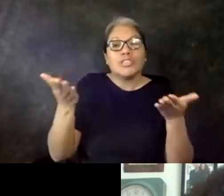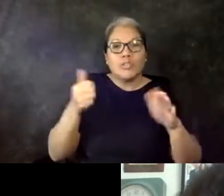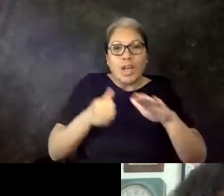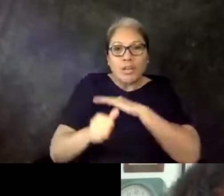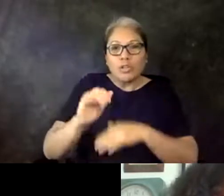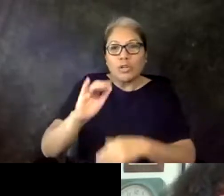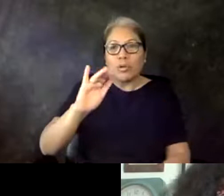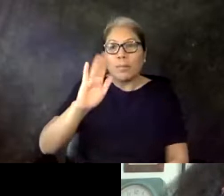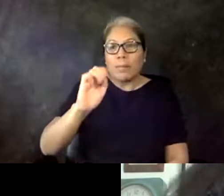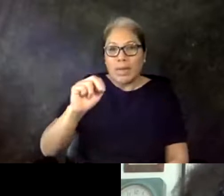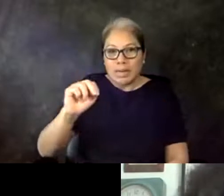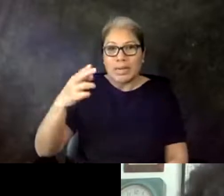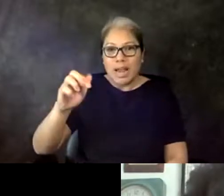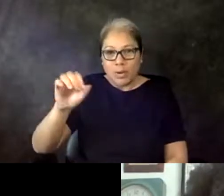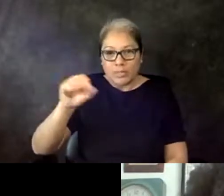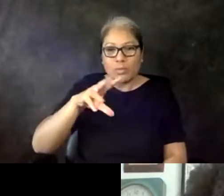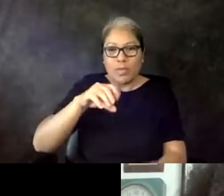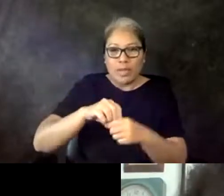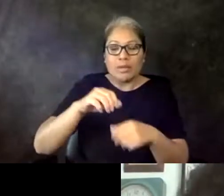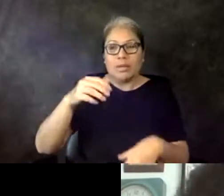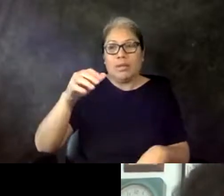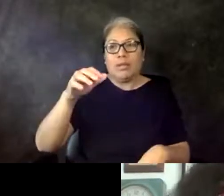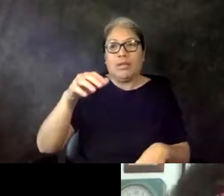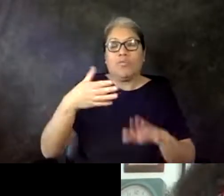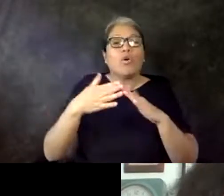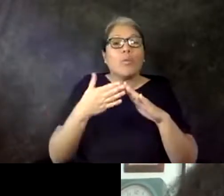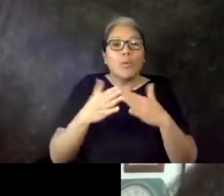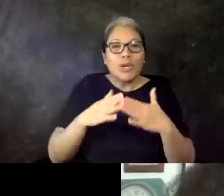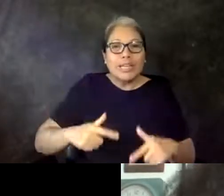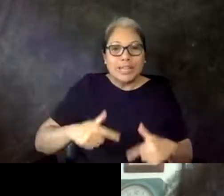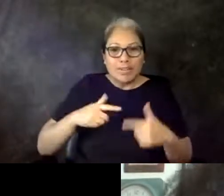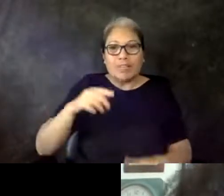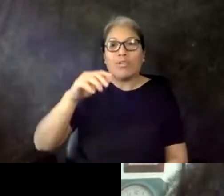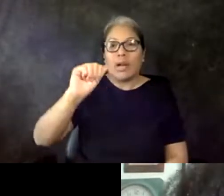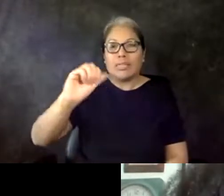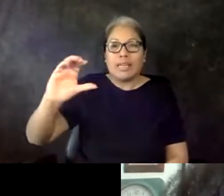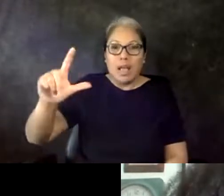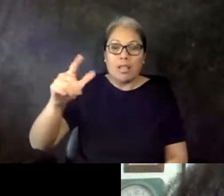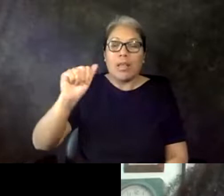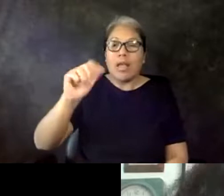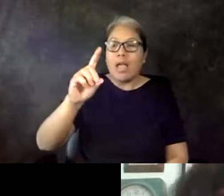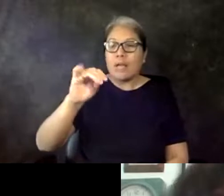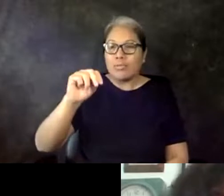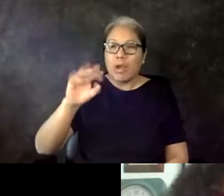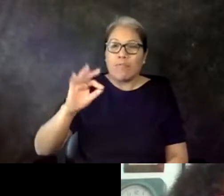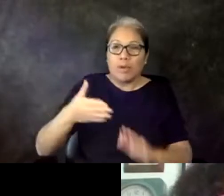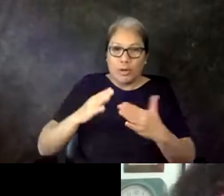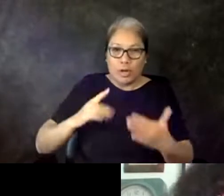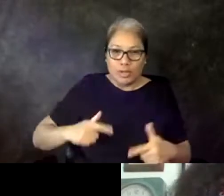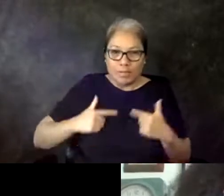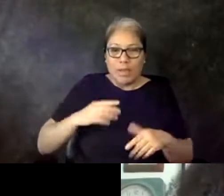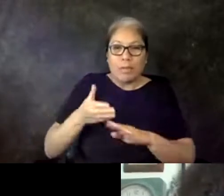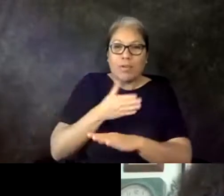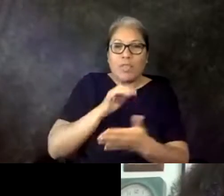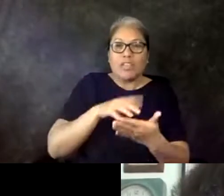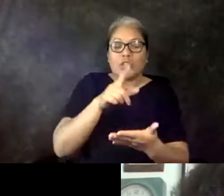Disabilities within the Administration for Community Living, ACL. And before that, she was Executive Director of the Central Iowa